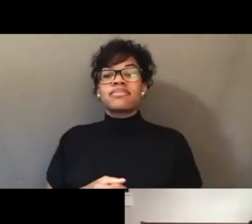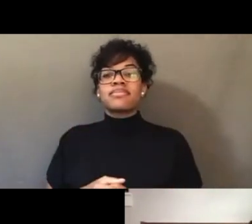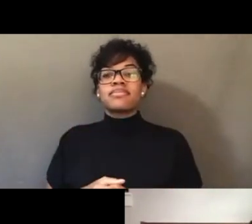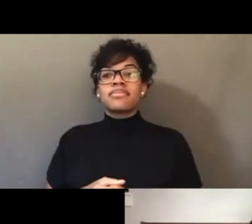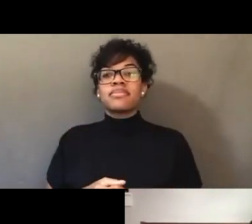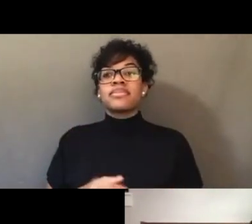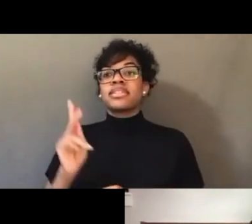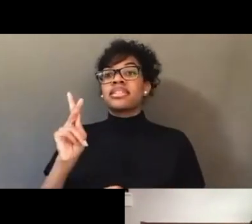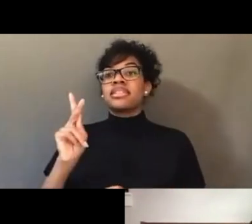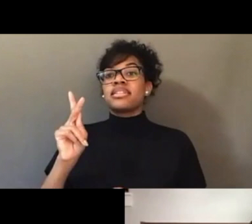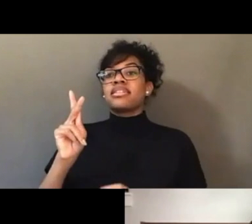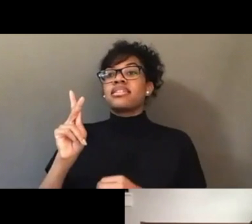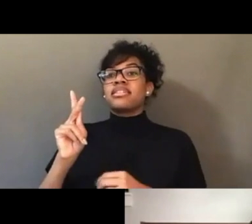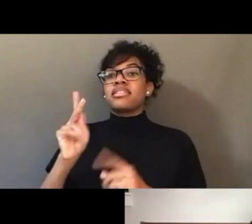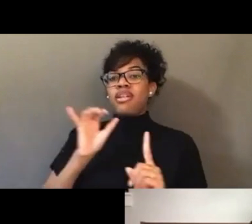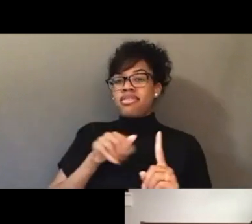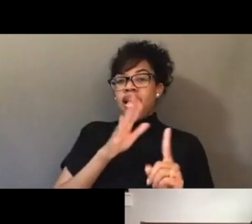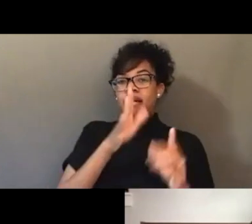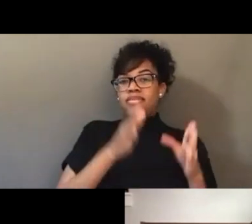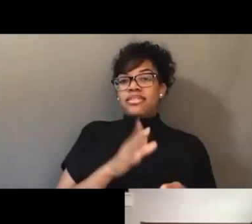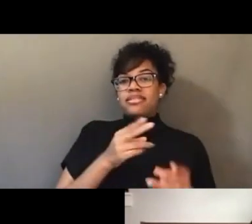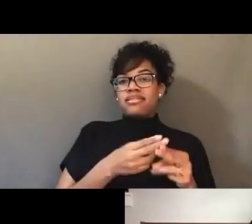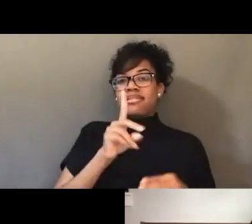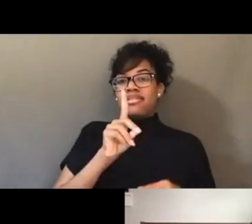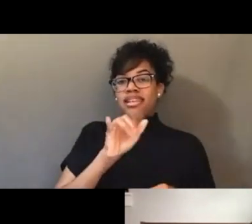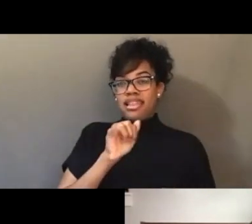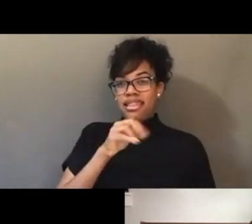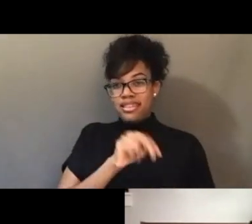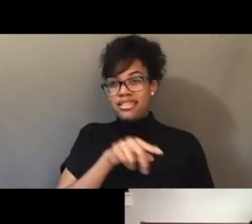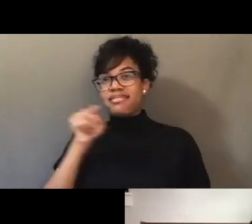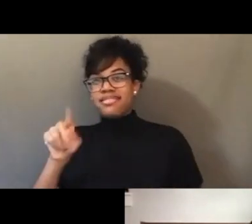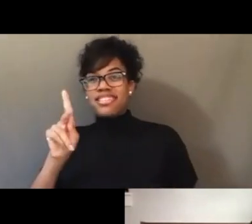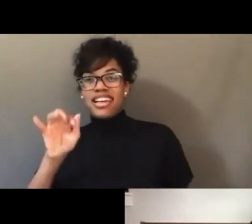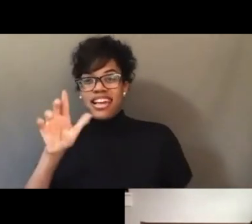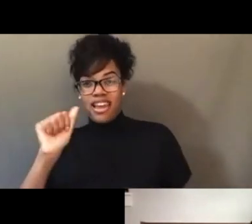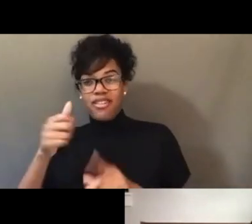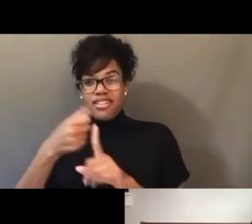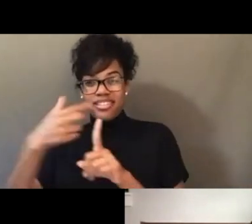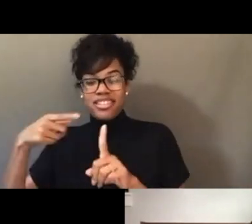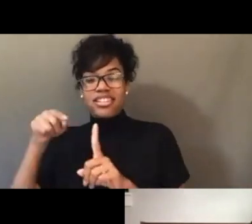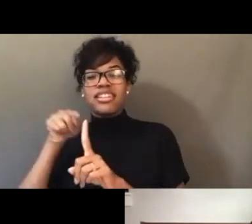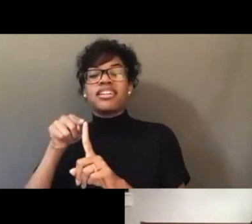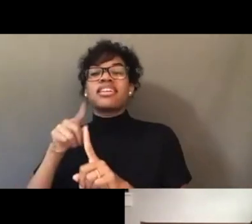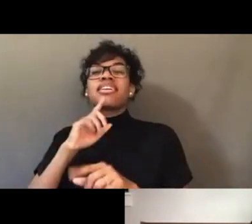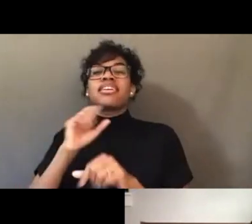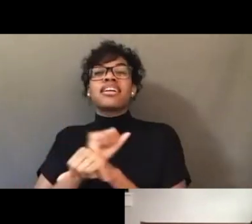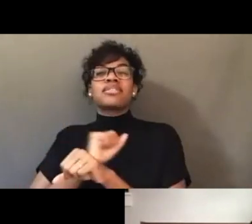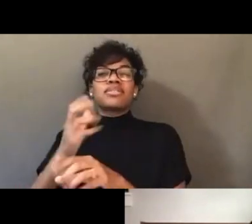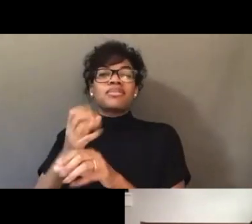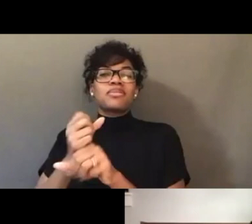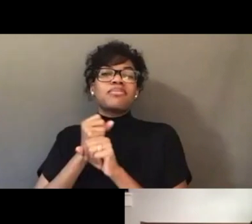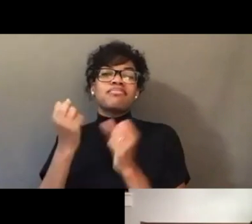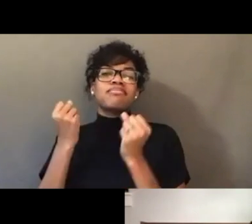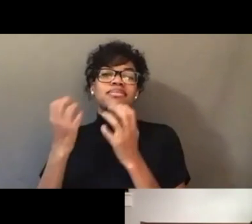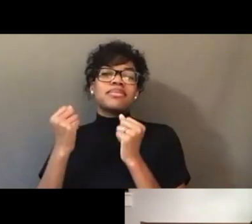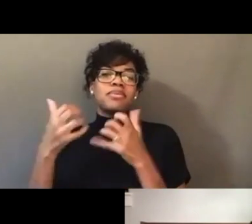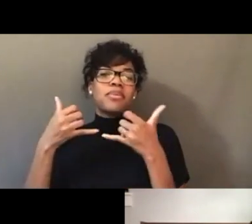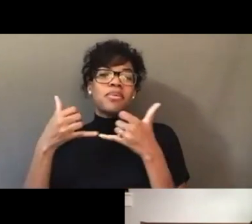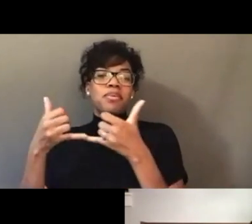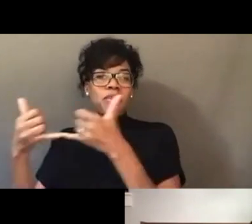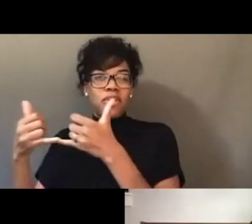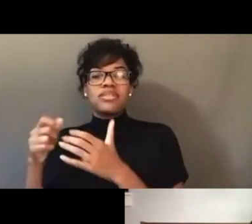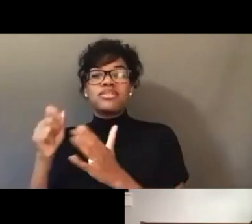She won the Eden and Selwyn Bloome Kindergarten Children's Literature Book Award and has written articles for Rethinking